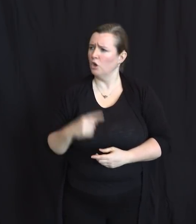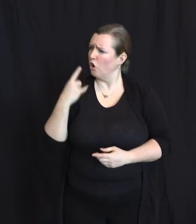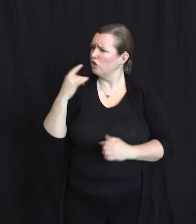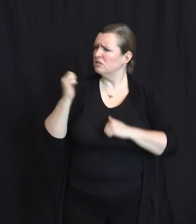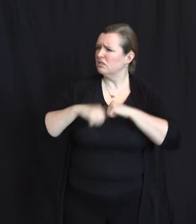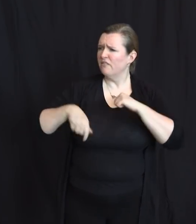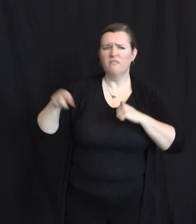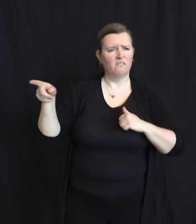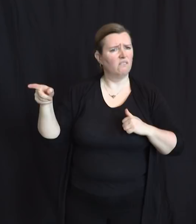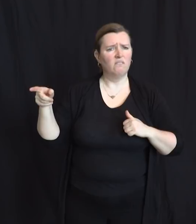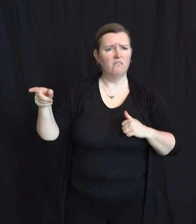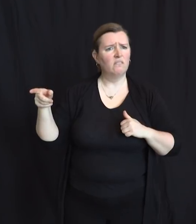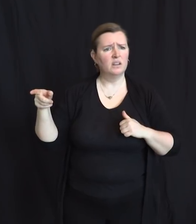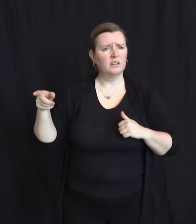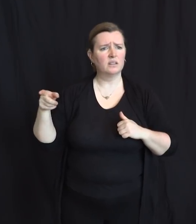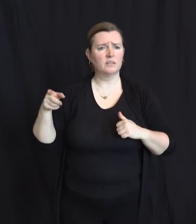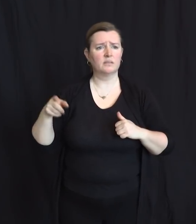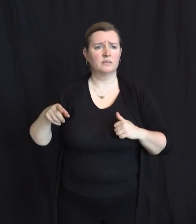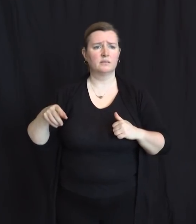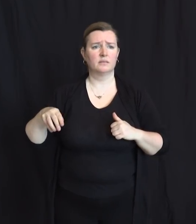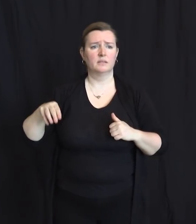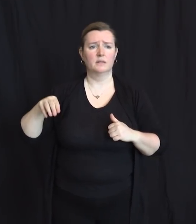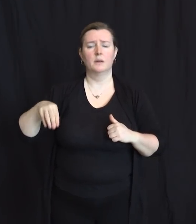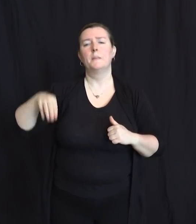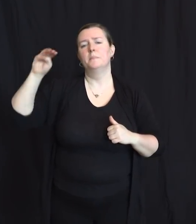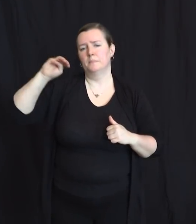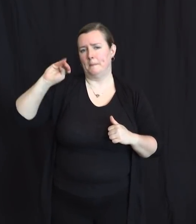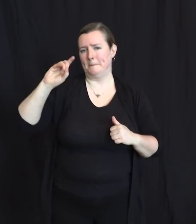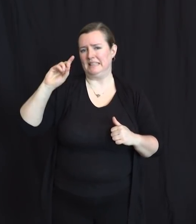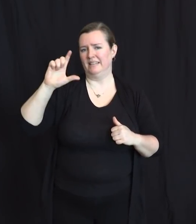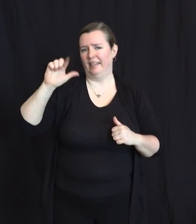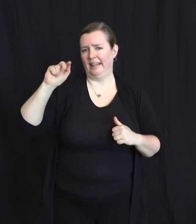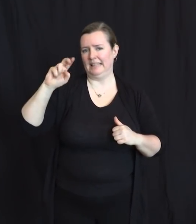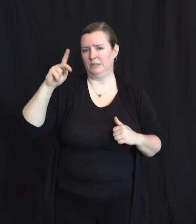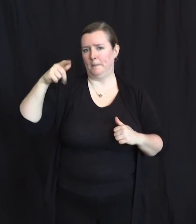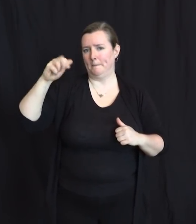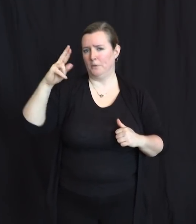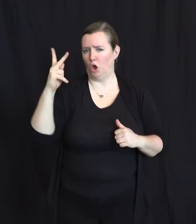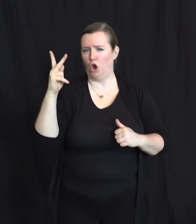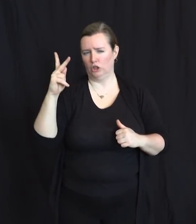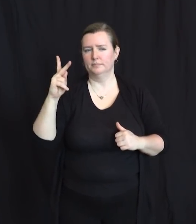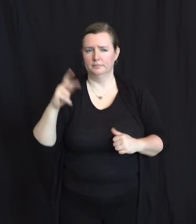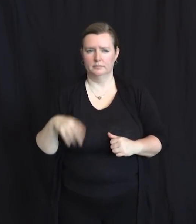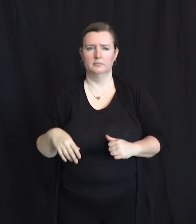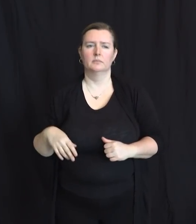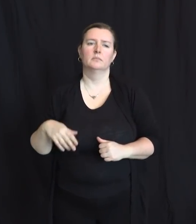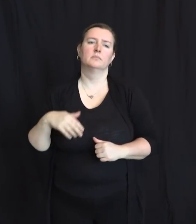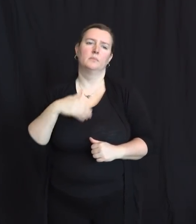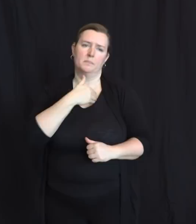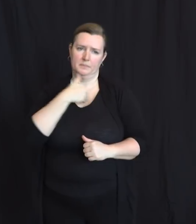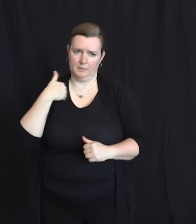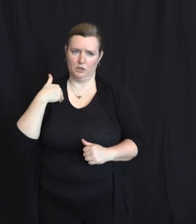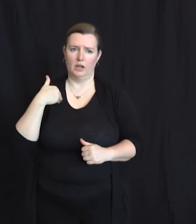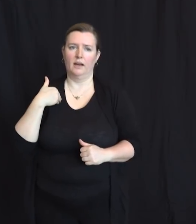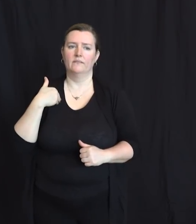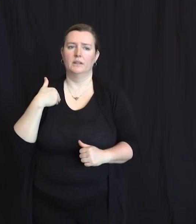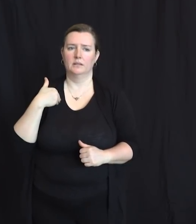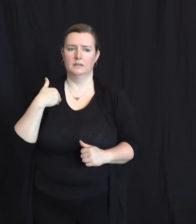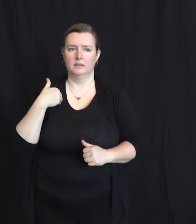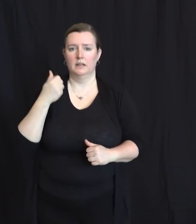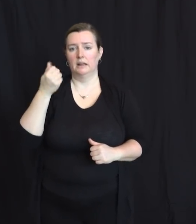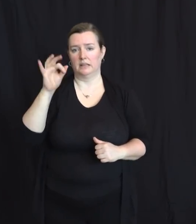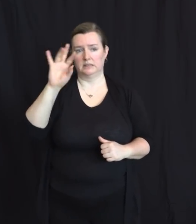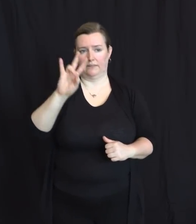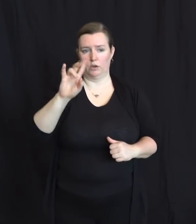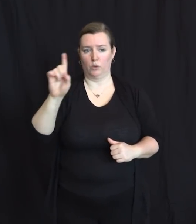Midland Park in Bergen County and was a member of the 85th class of the New Jersey Police Academy in 1971.